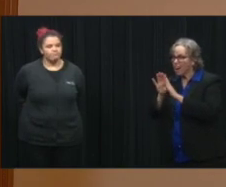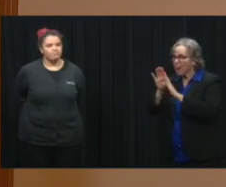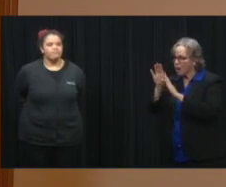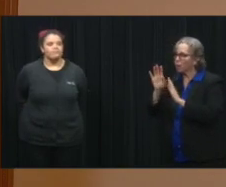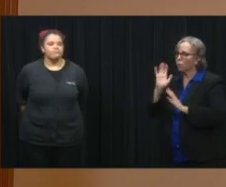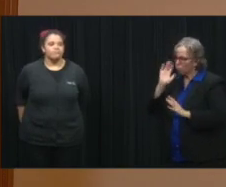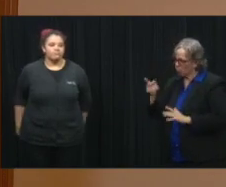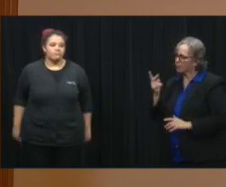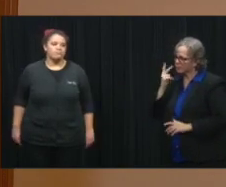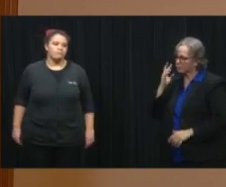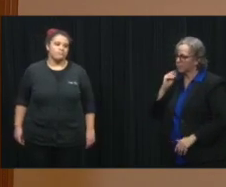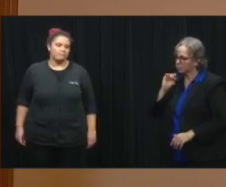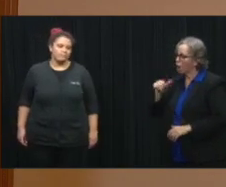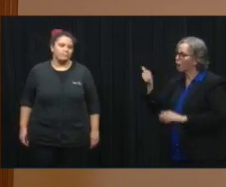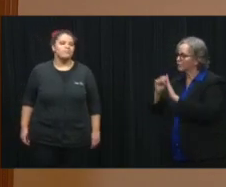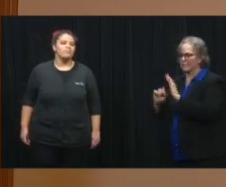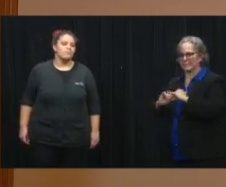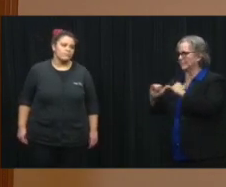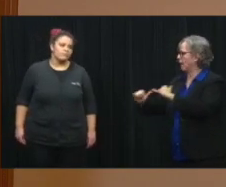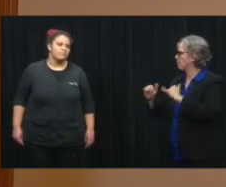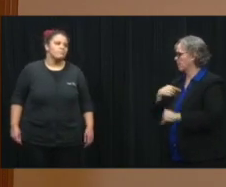you. Thank you.